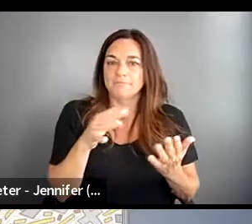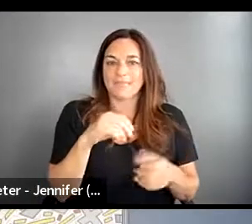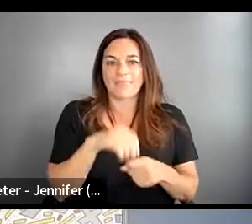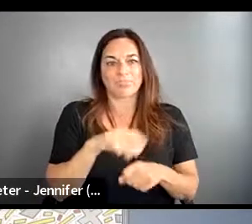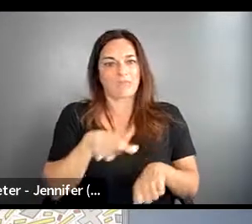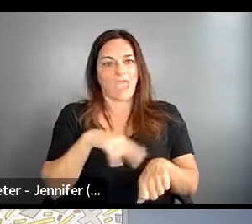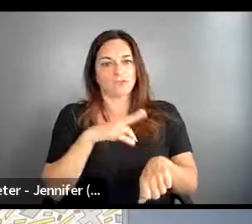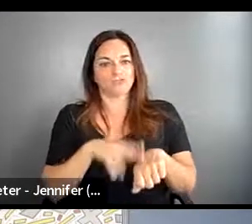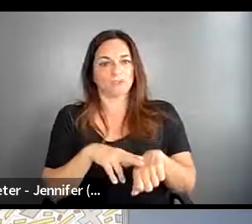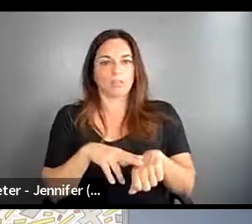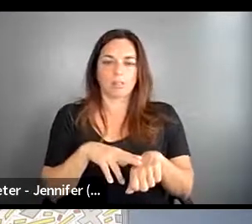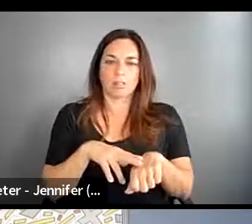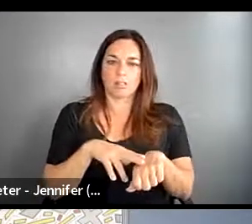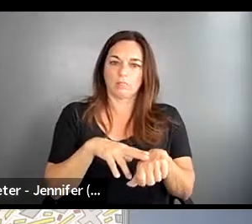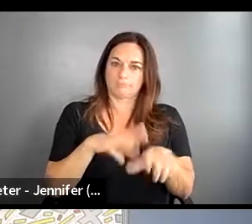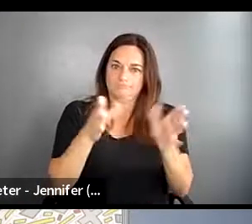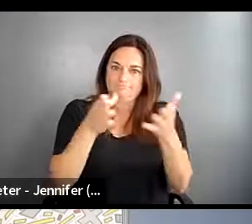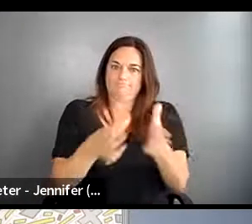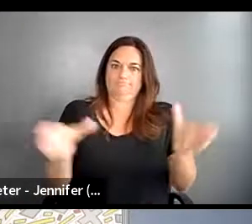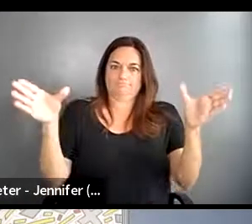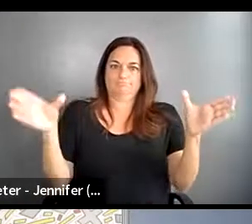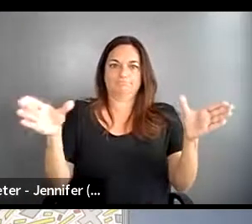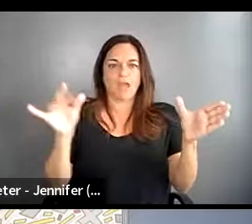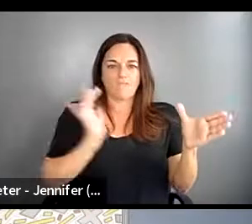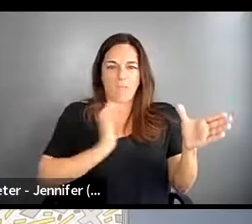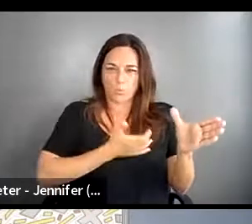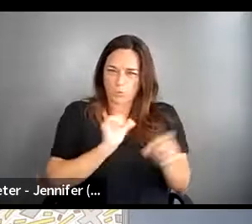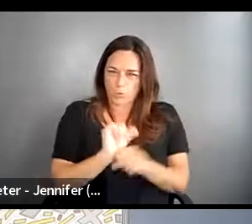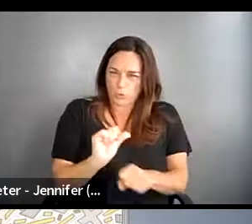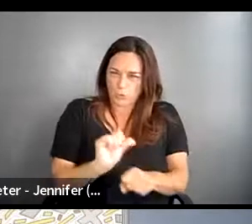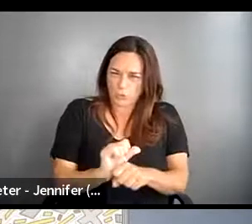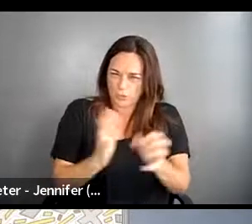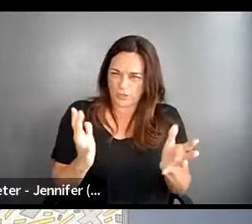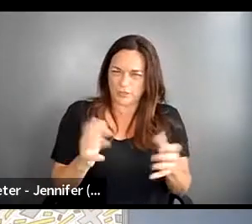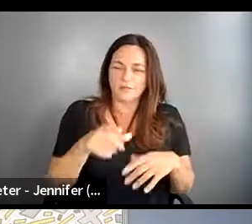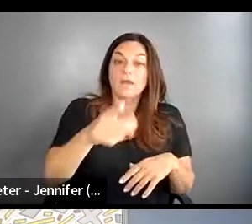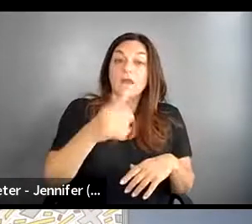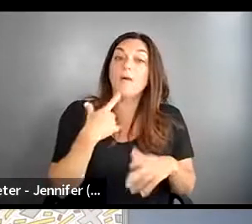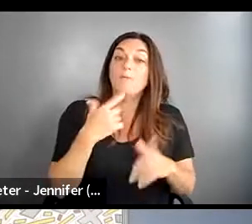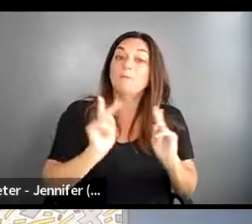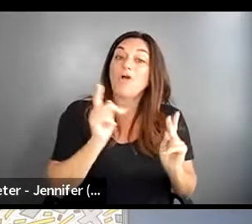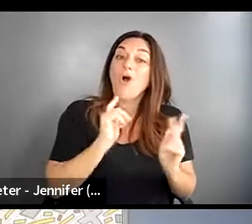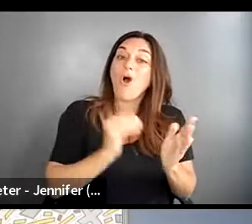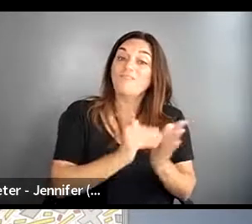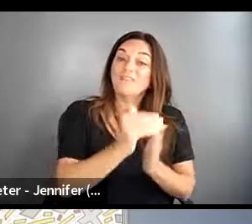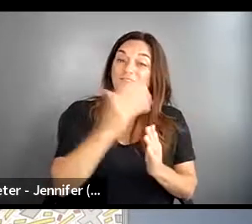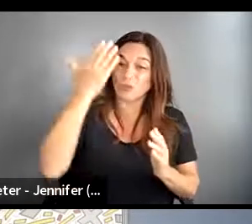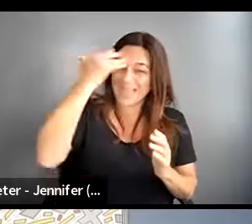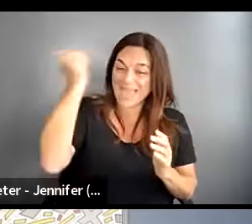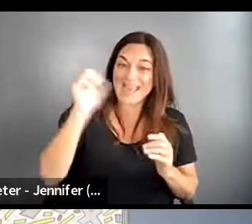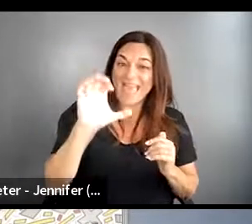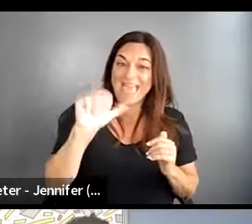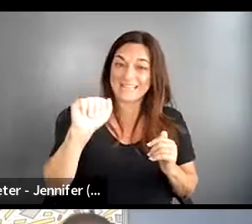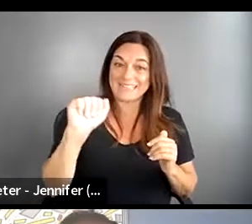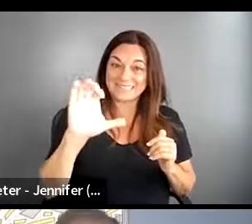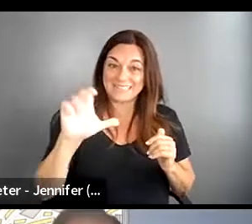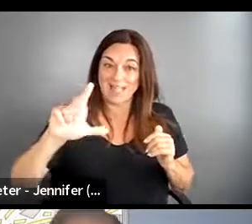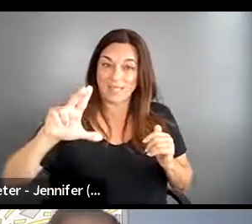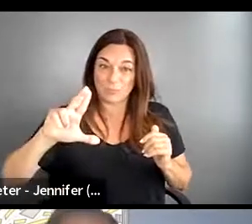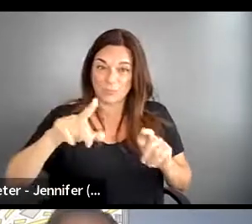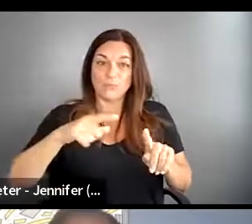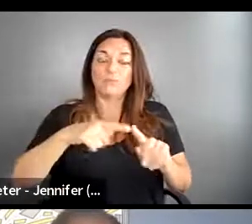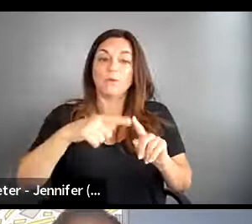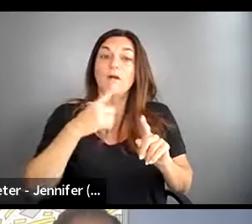natural purview of the work that we do. I think people often forget that the ACLU doesn't only work on criminal legal